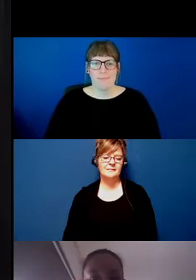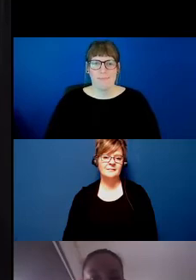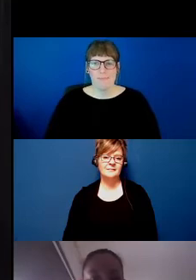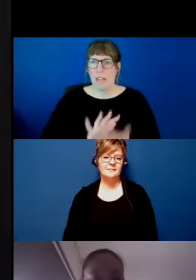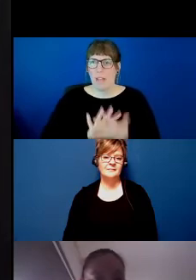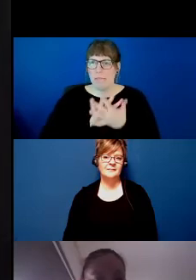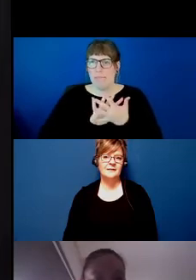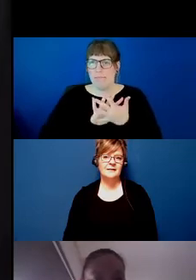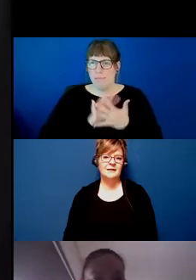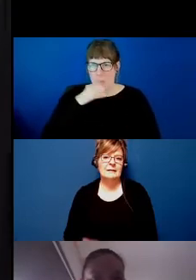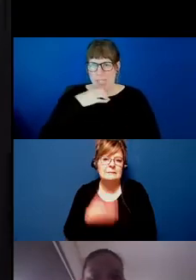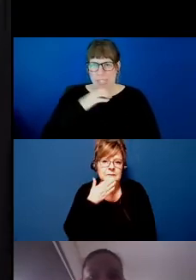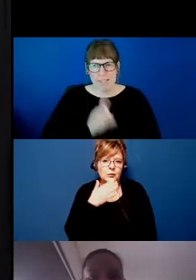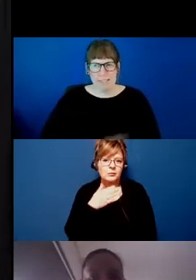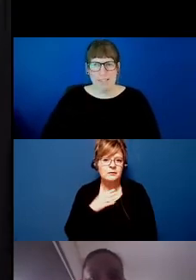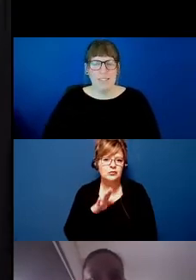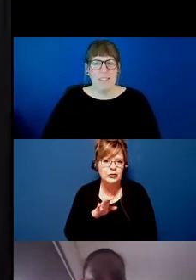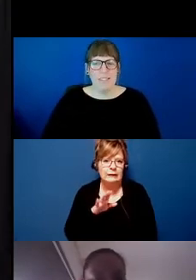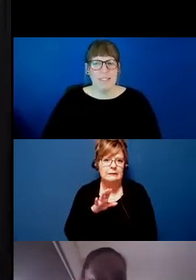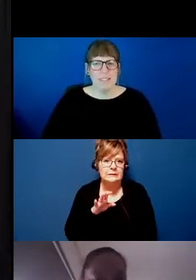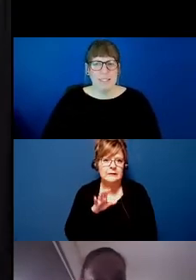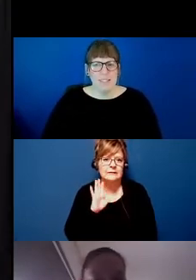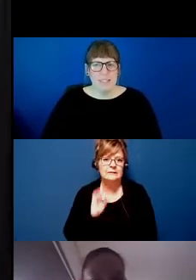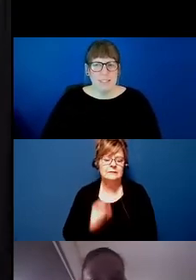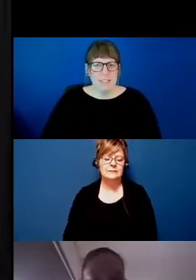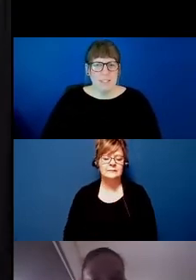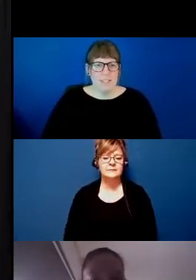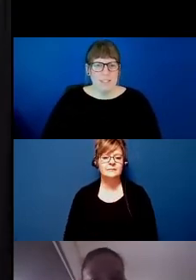Oh, that's weird. There we go. Nope.